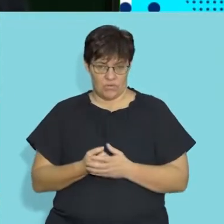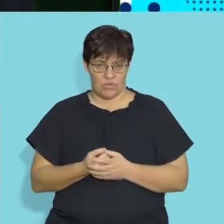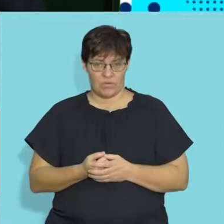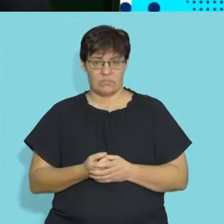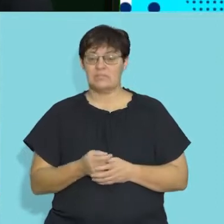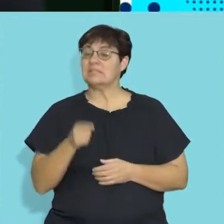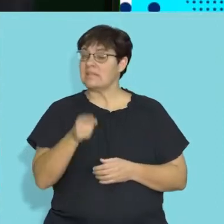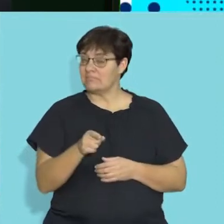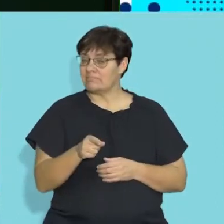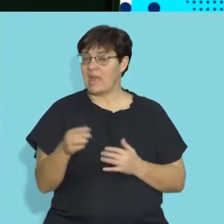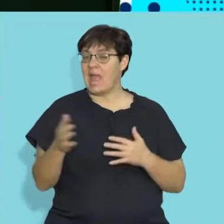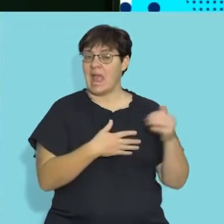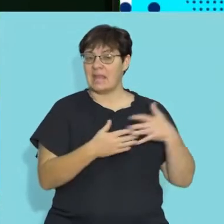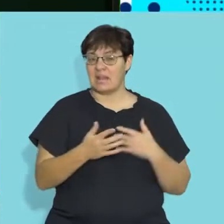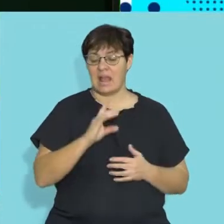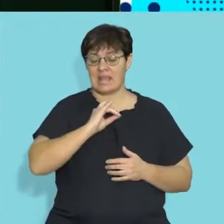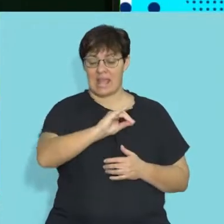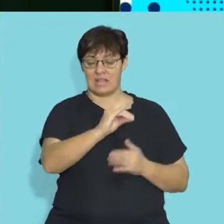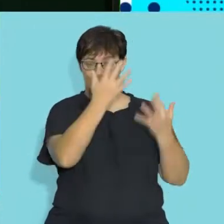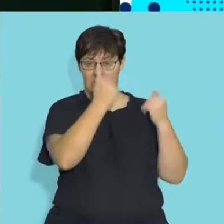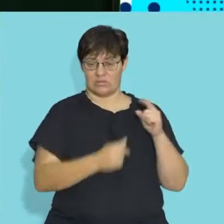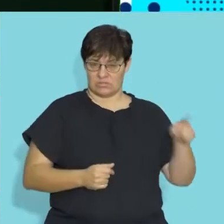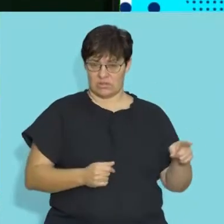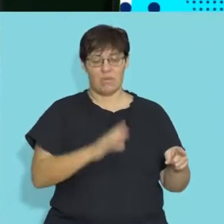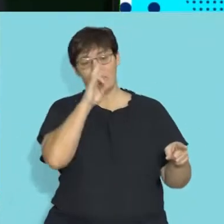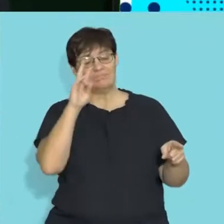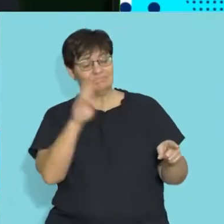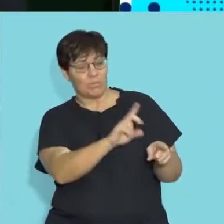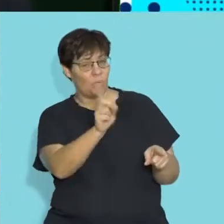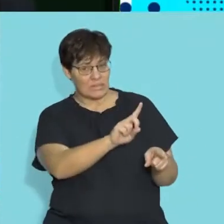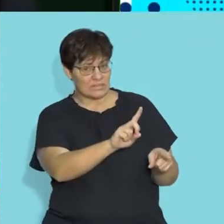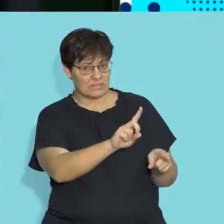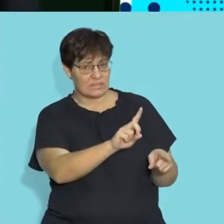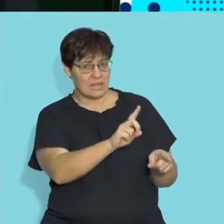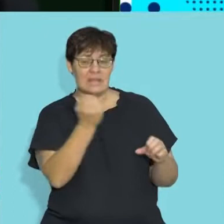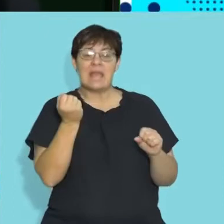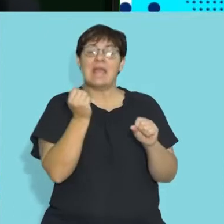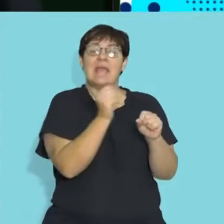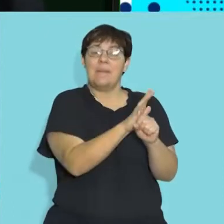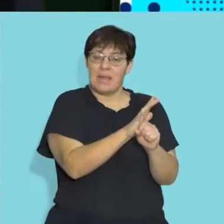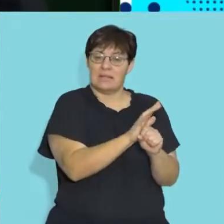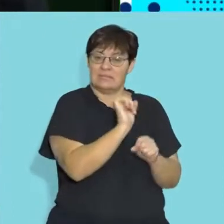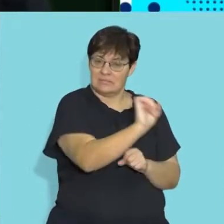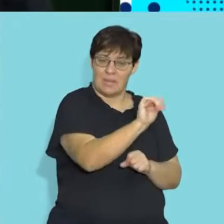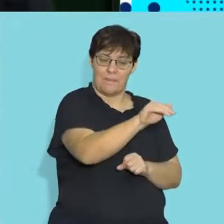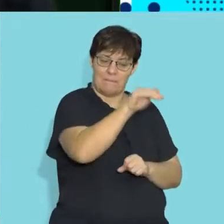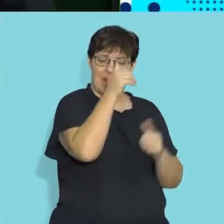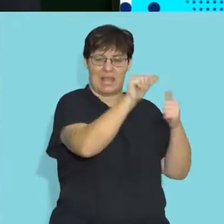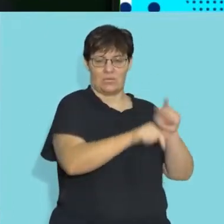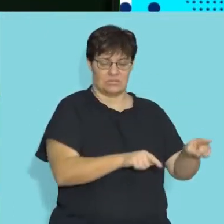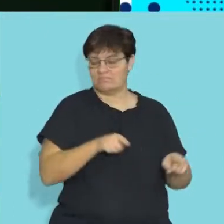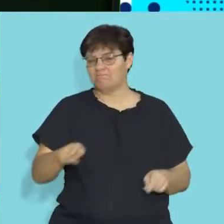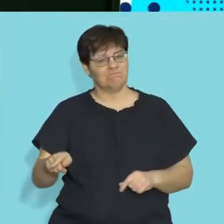tells you that if you're dealing with a cash budget, you're looking specifically at the impact on your bank